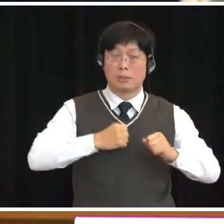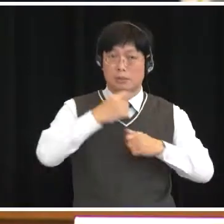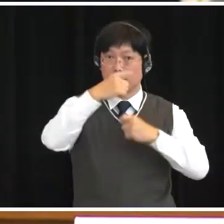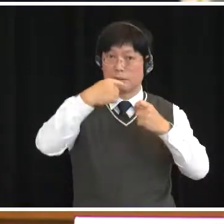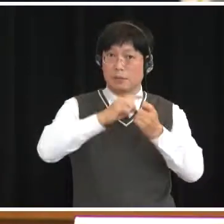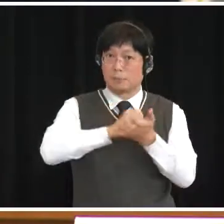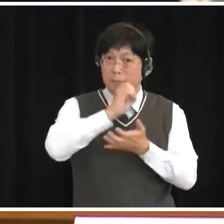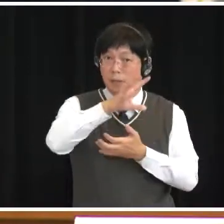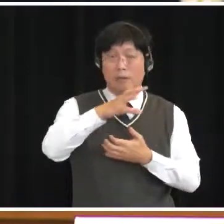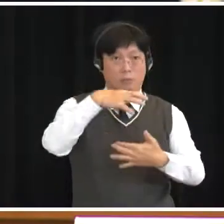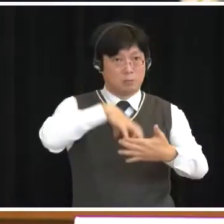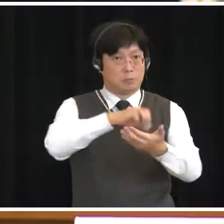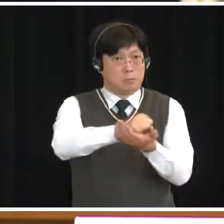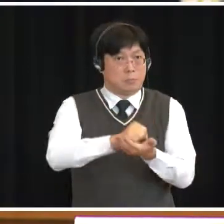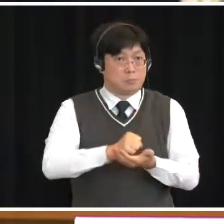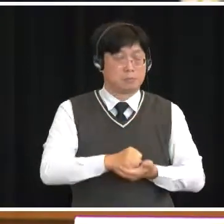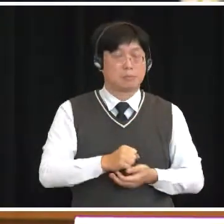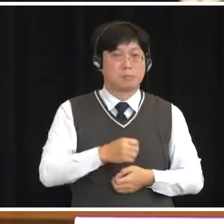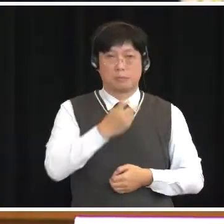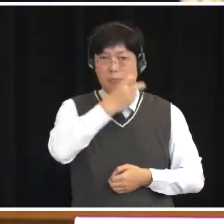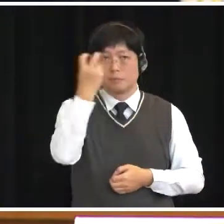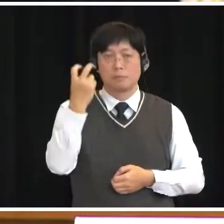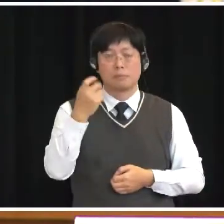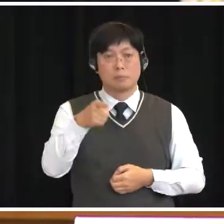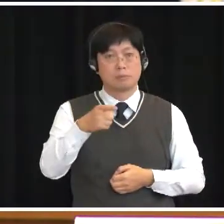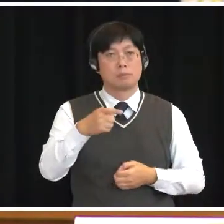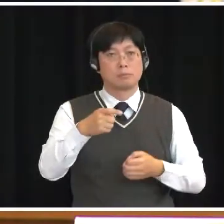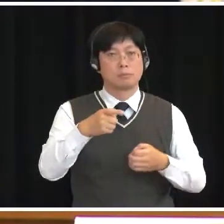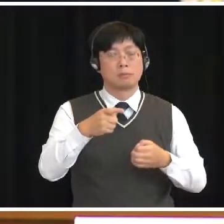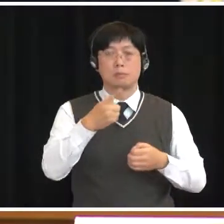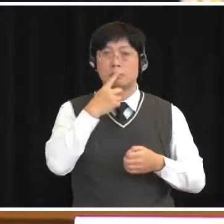And based on our studies,